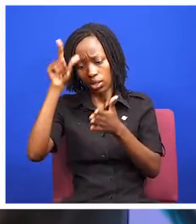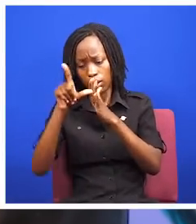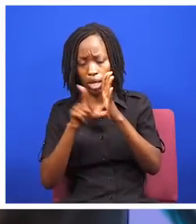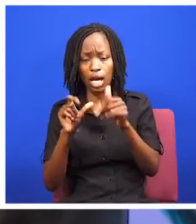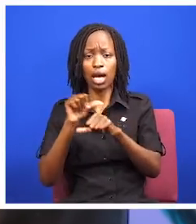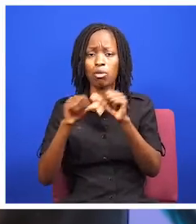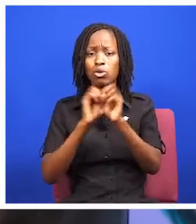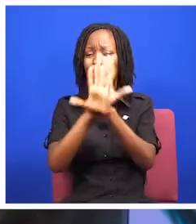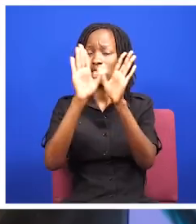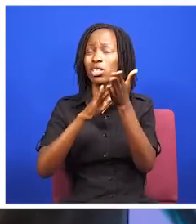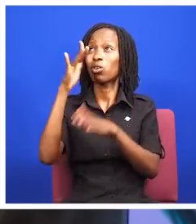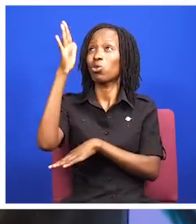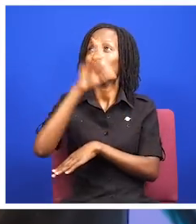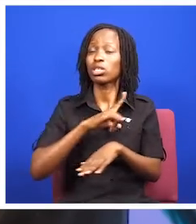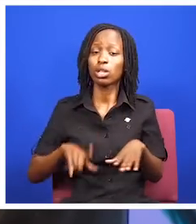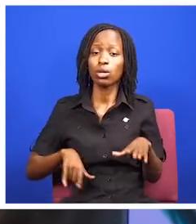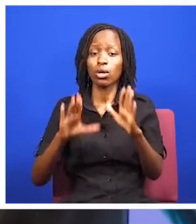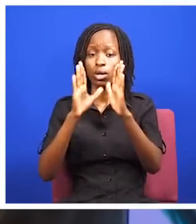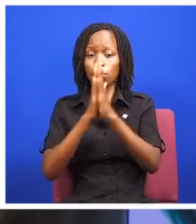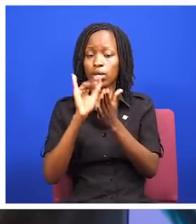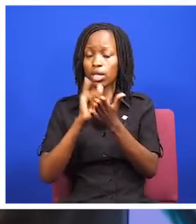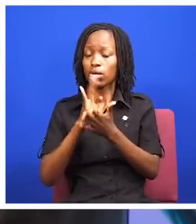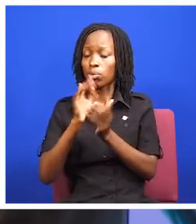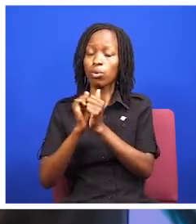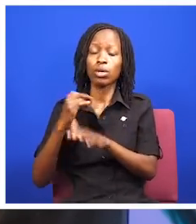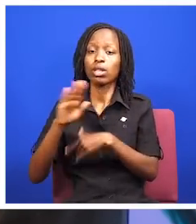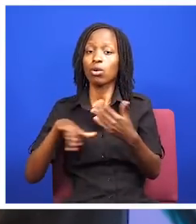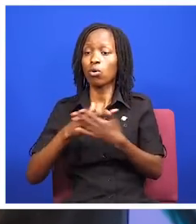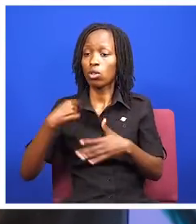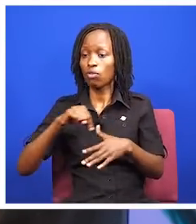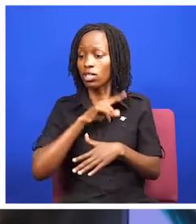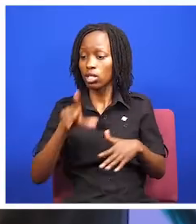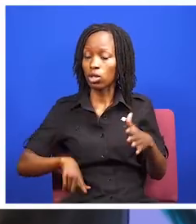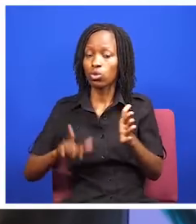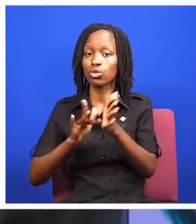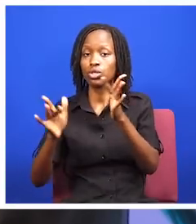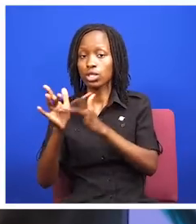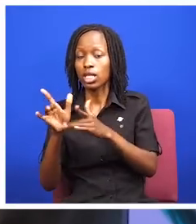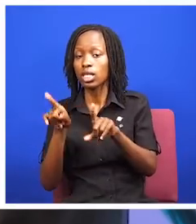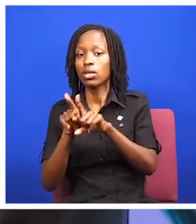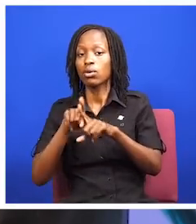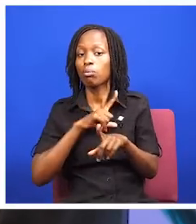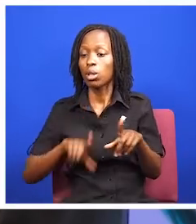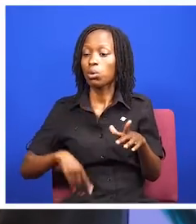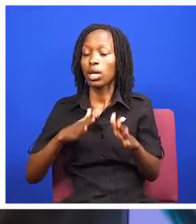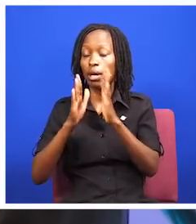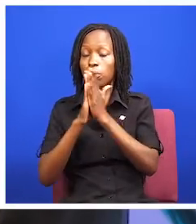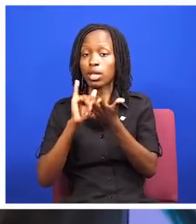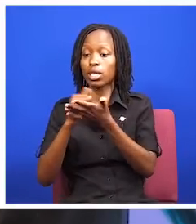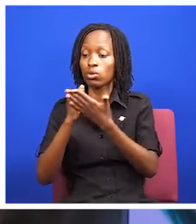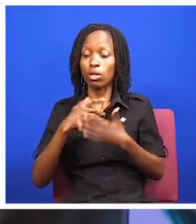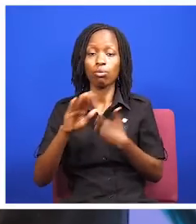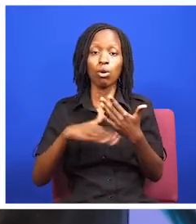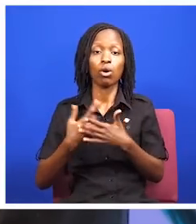about radiating your glory, O Lord, I pray that you'll be with each and every one of us, O Lord Jesus, and I pray that you'll help every one